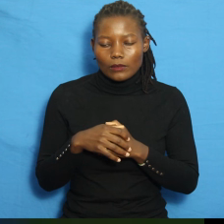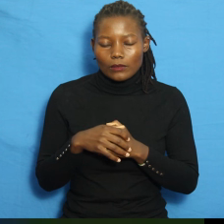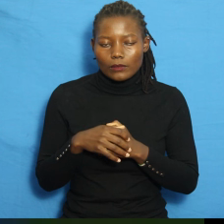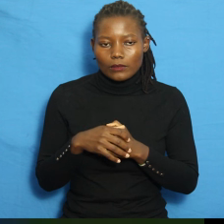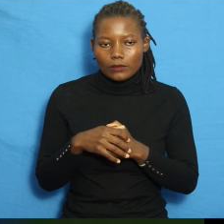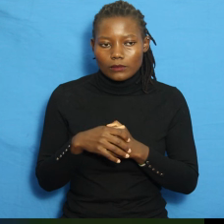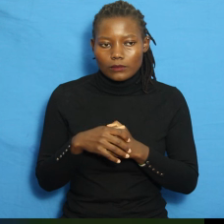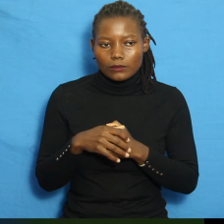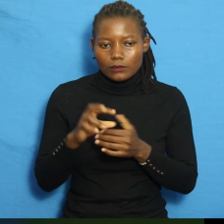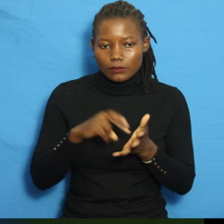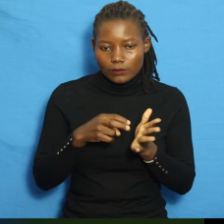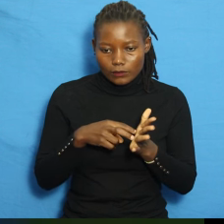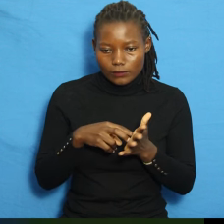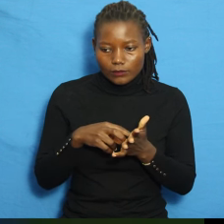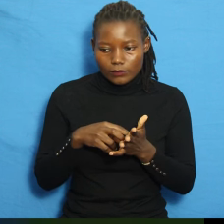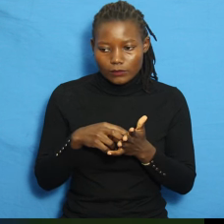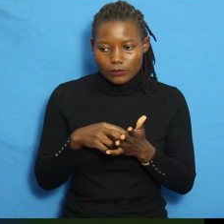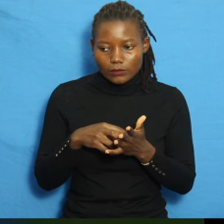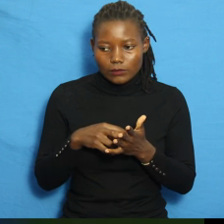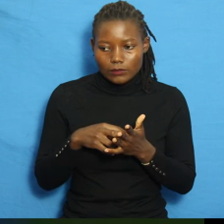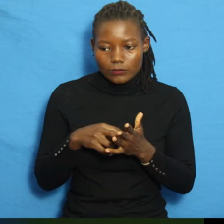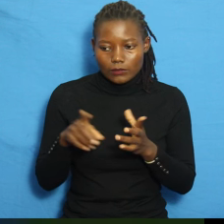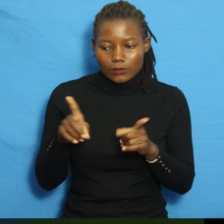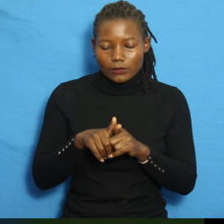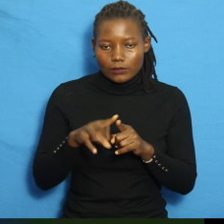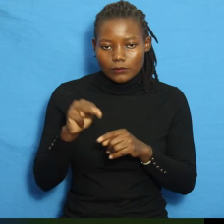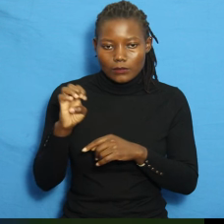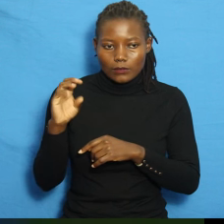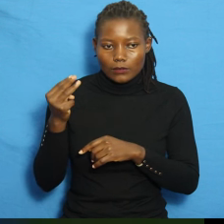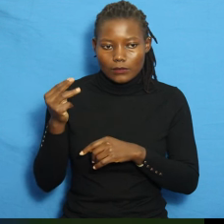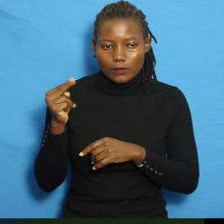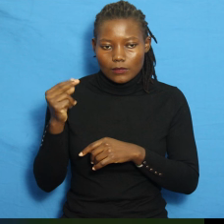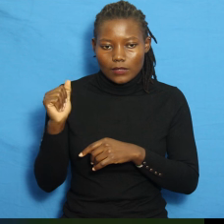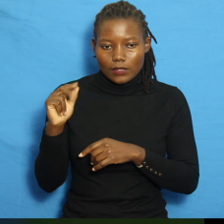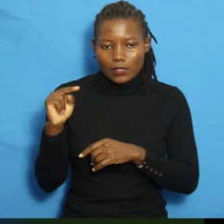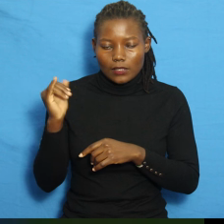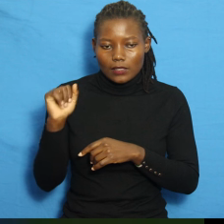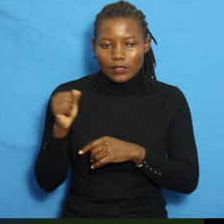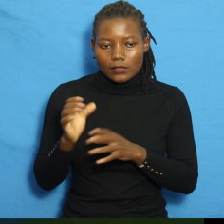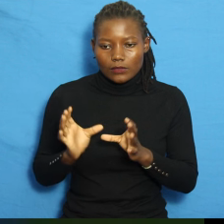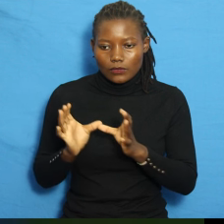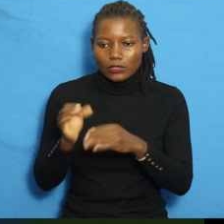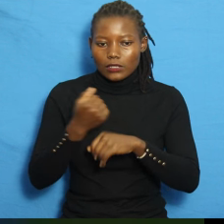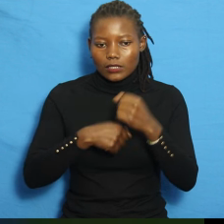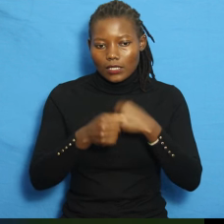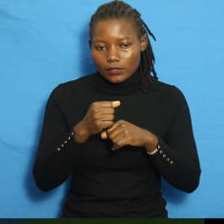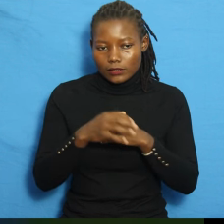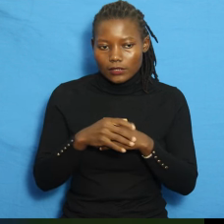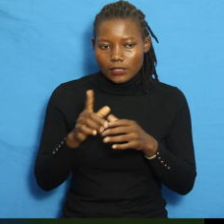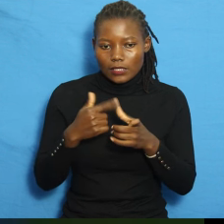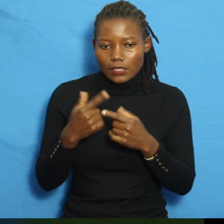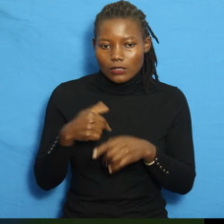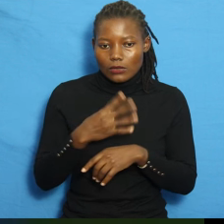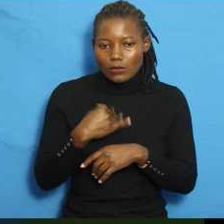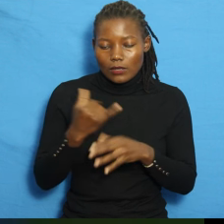refers to living, and mechanics refers to forces acting on the objects, then we want now